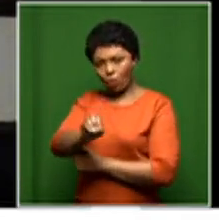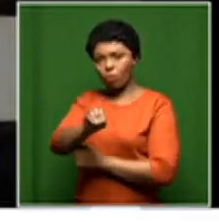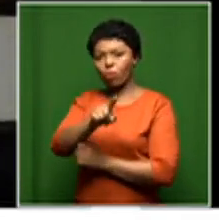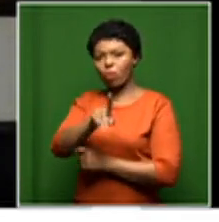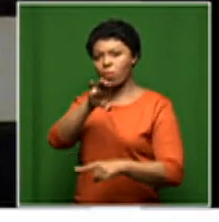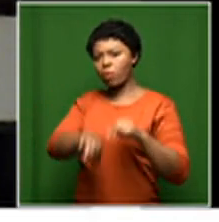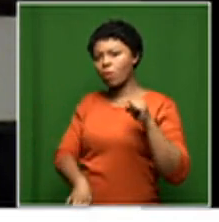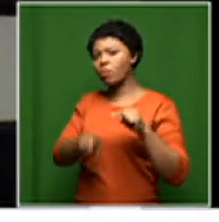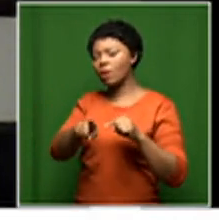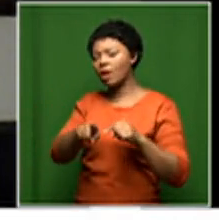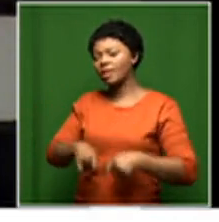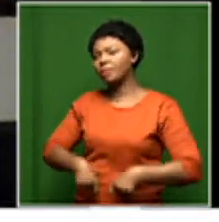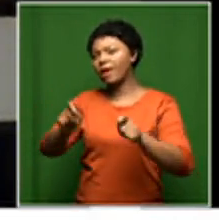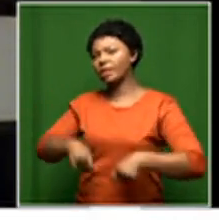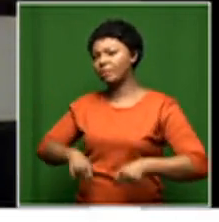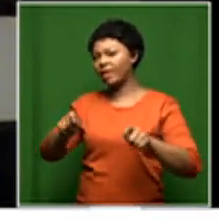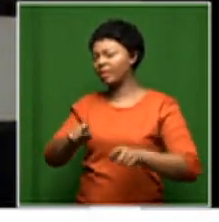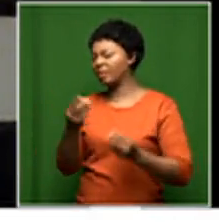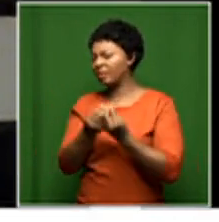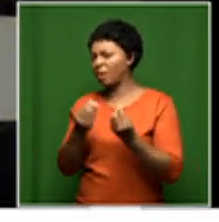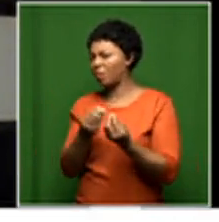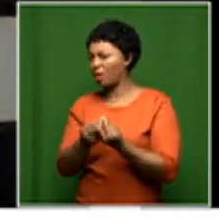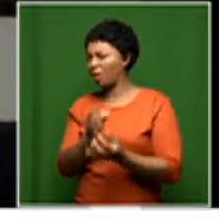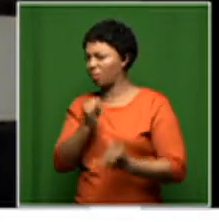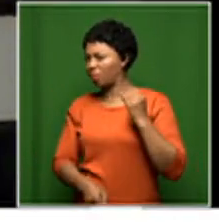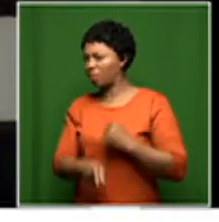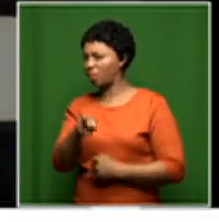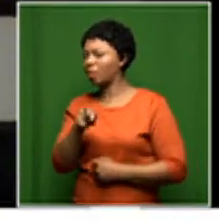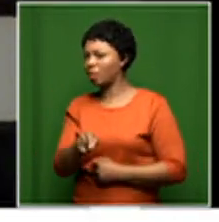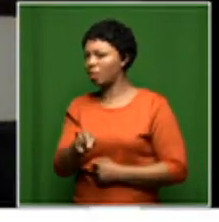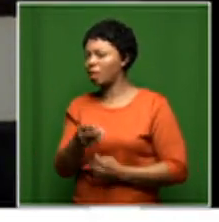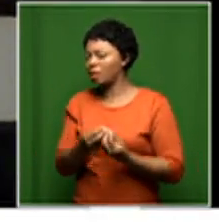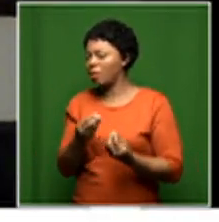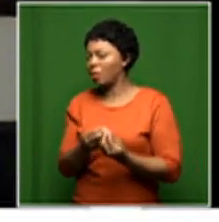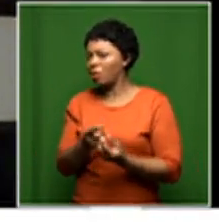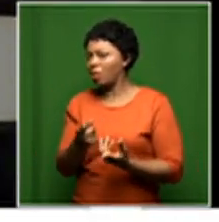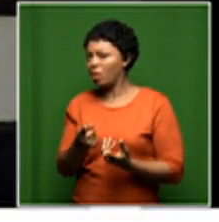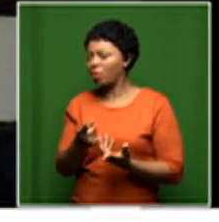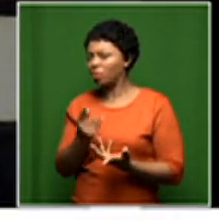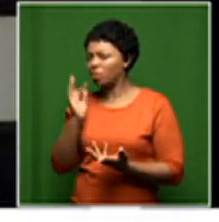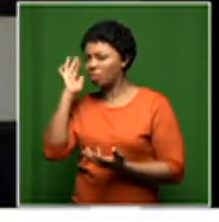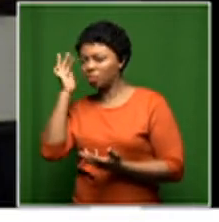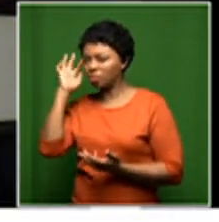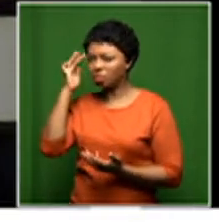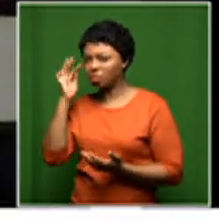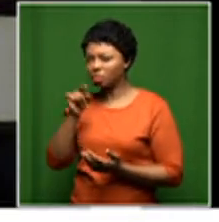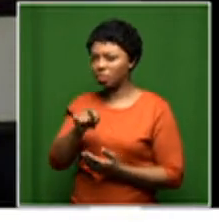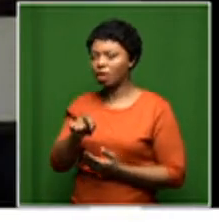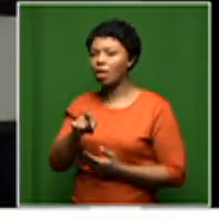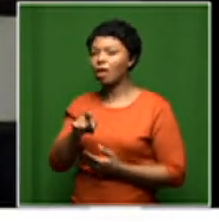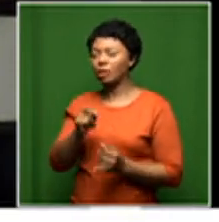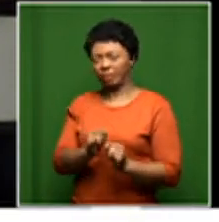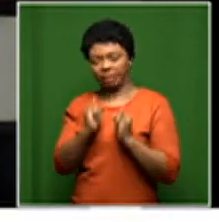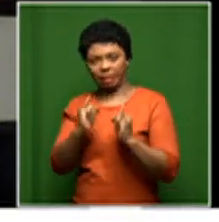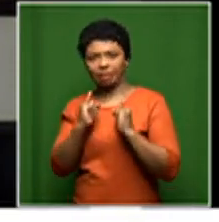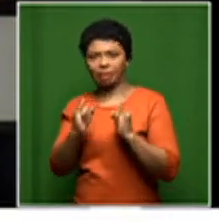terms of the COVID-19 spending, which indicated serious breaches of the supply chain. And we're talking seriously